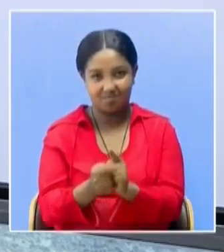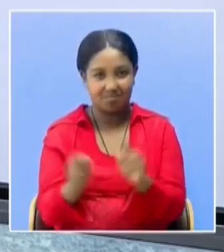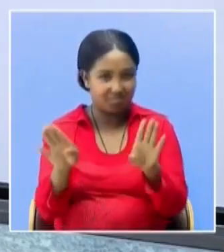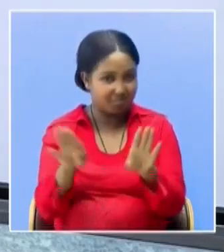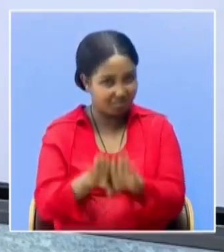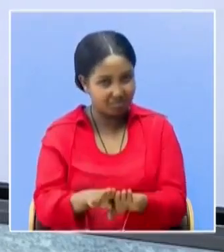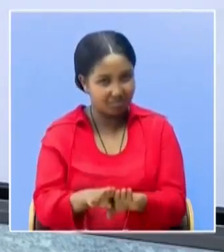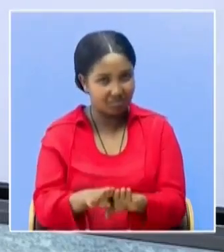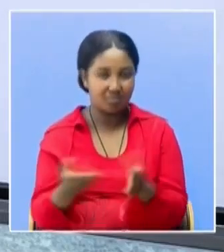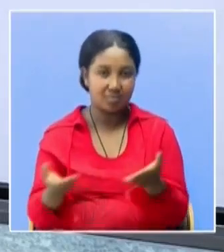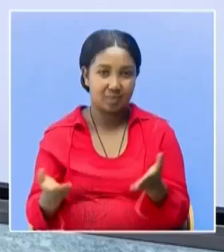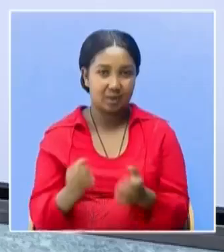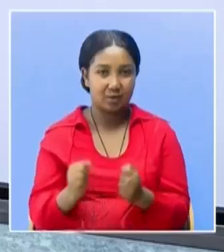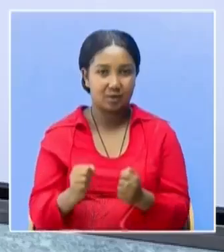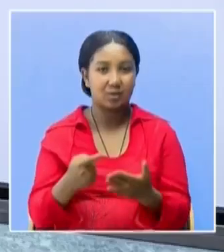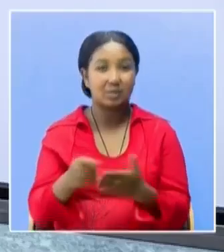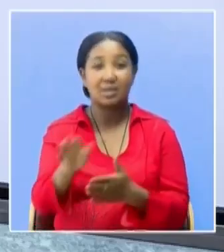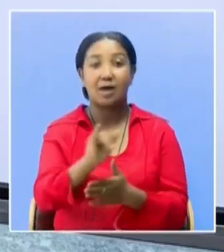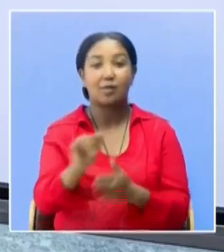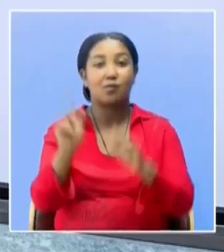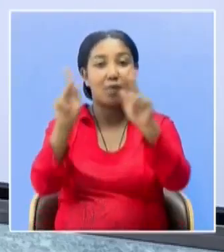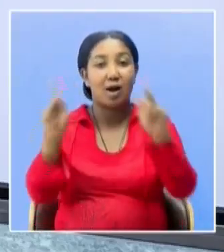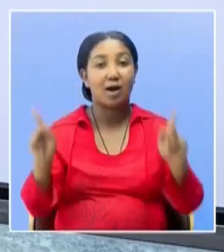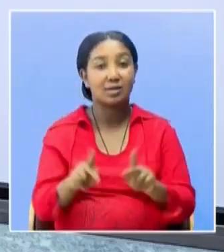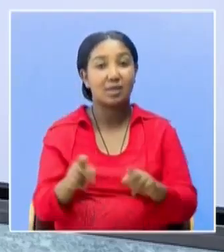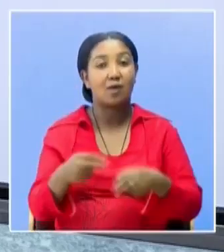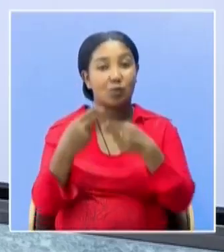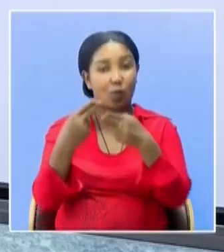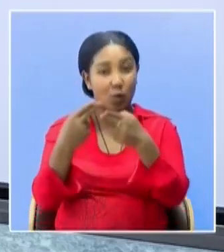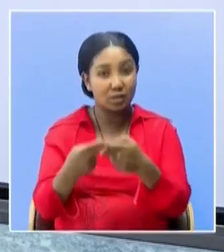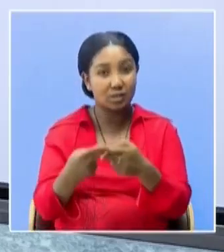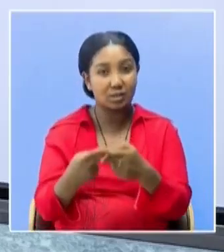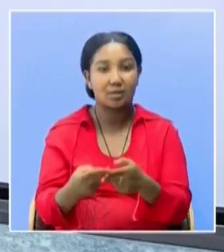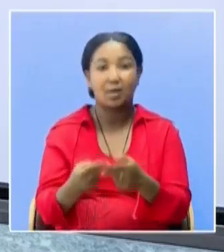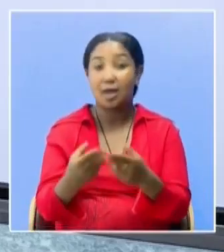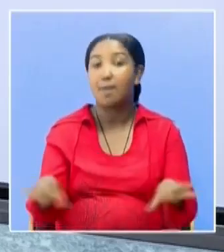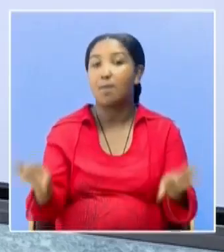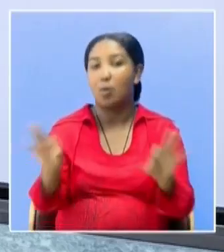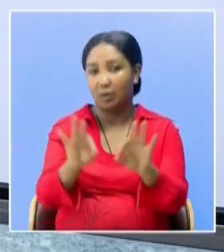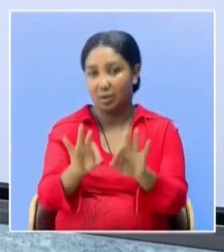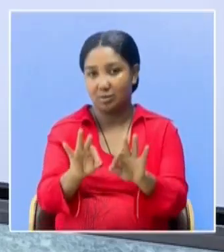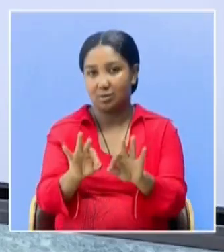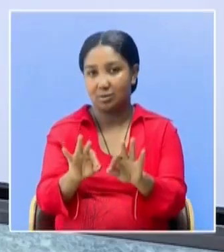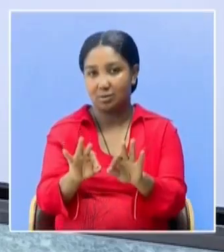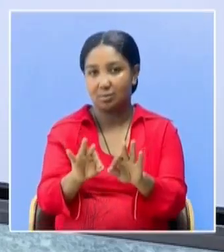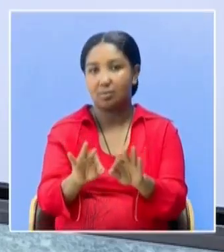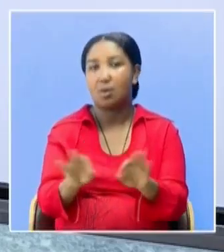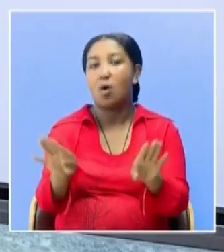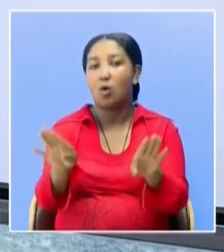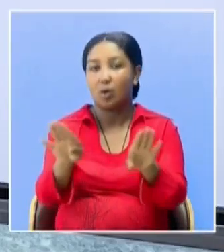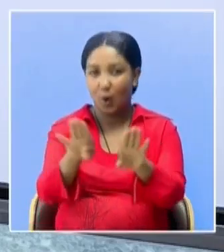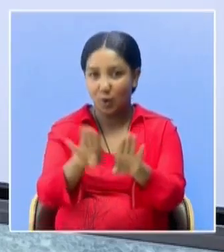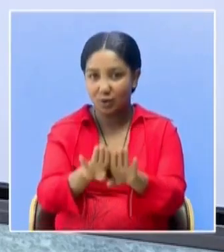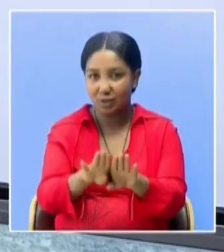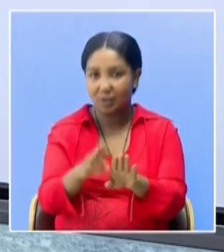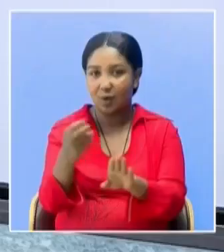Etc. This kind of paragraphs are just important while you are clothing or while you are completing